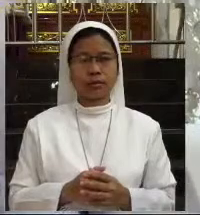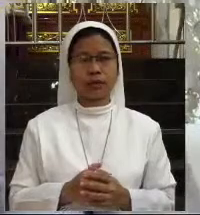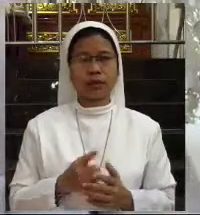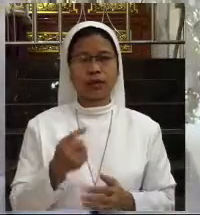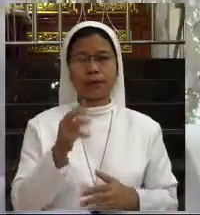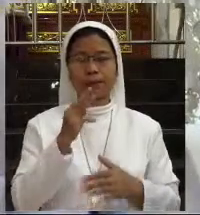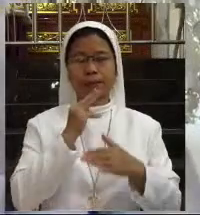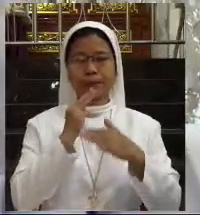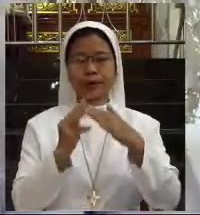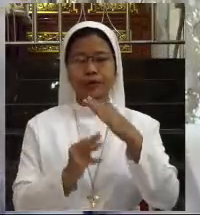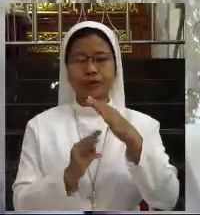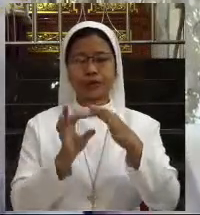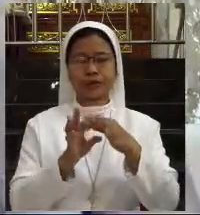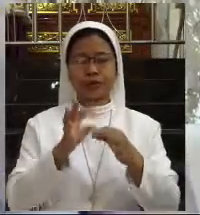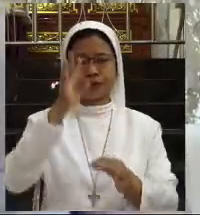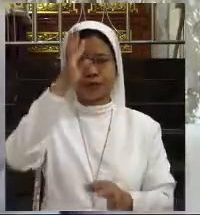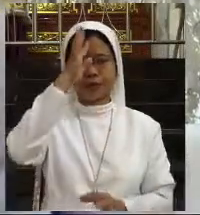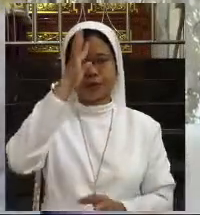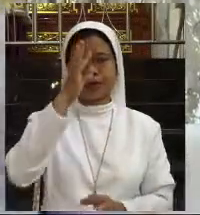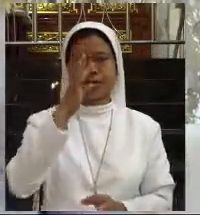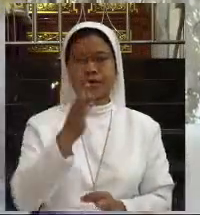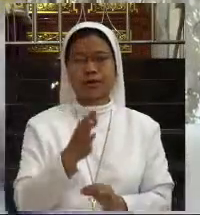The mystery of